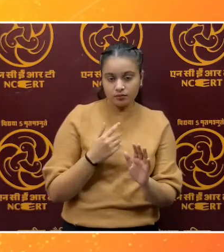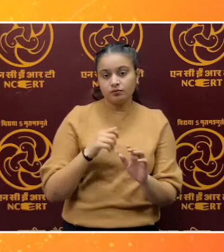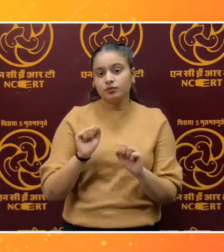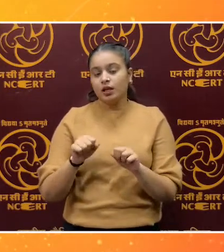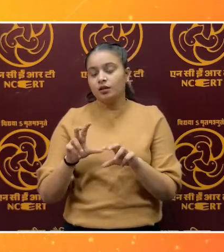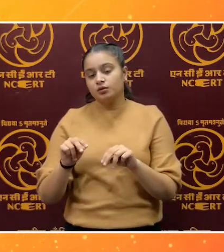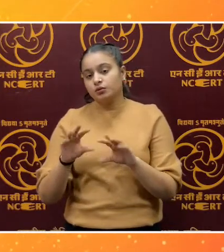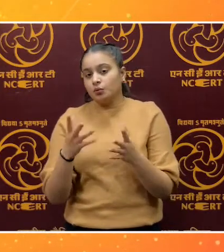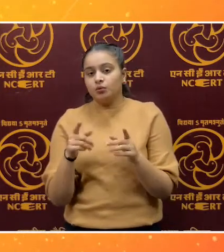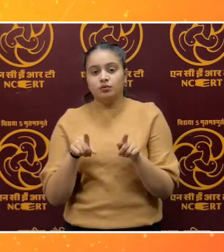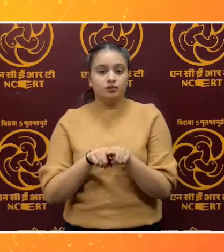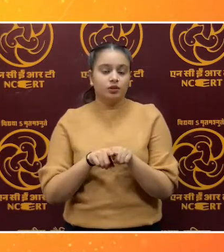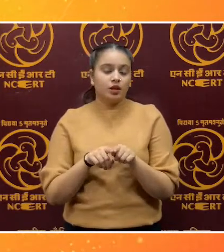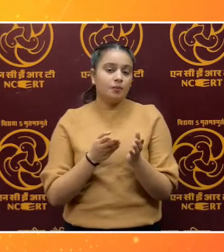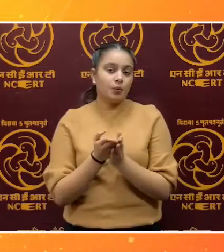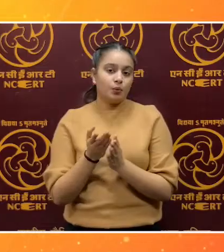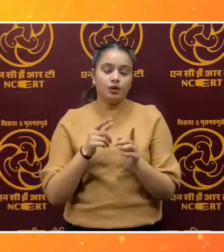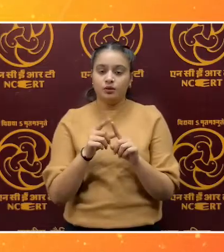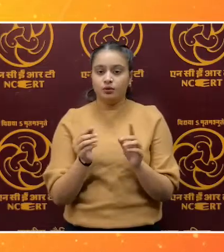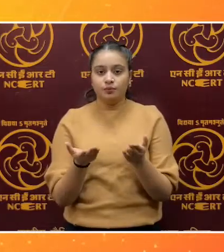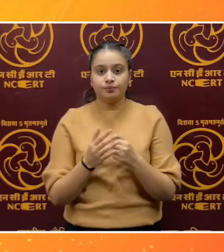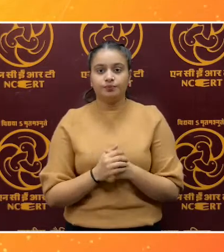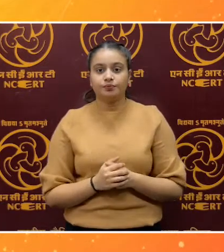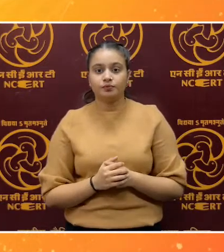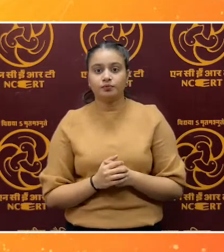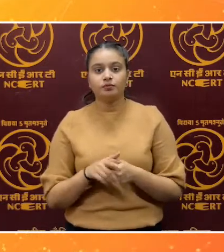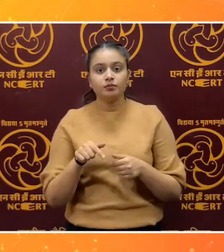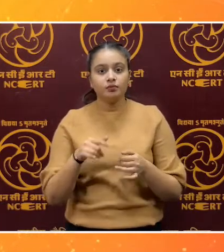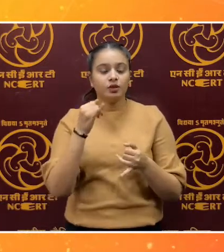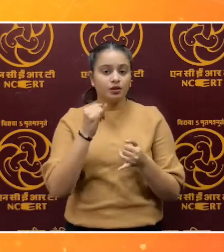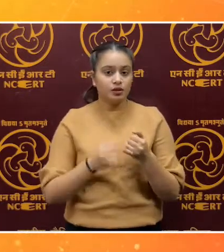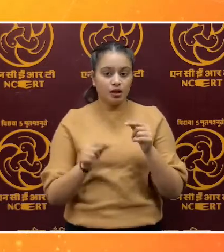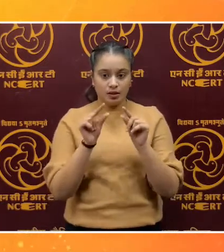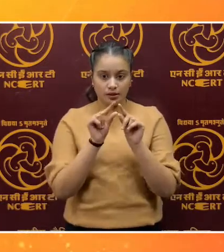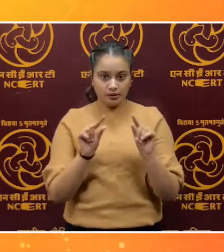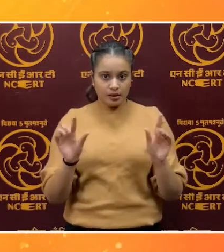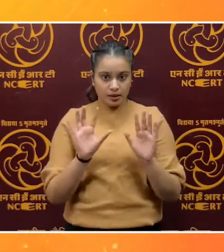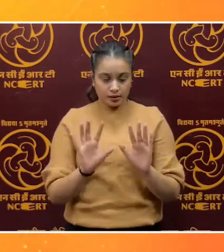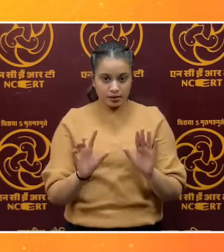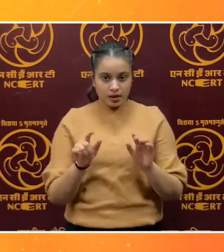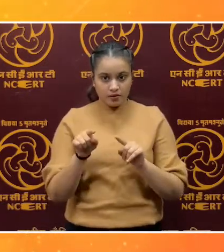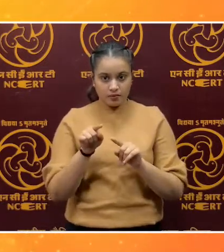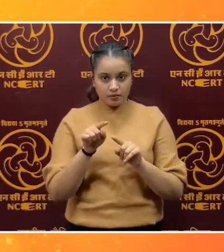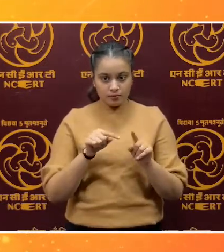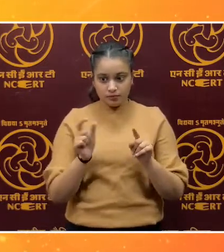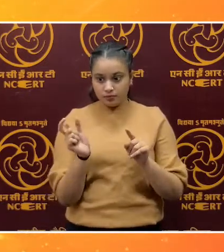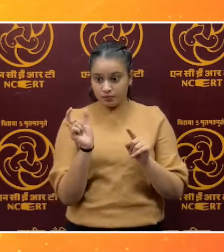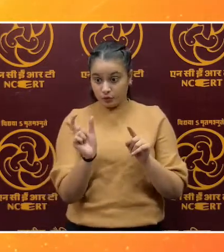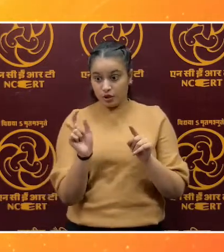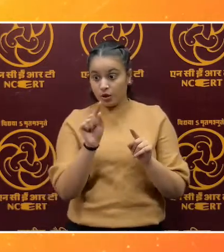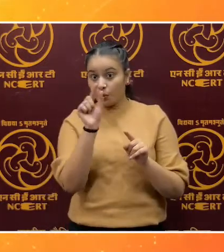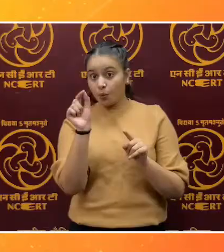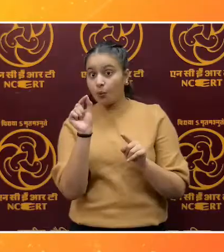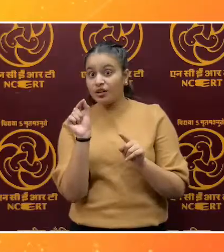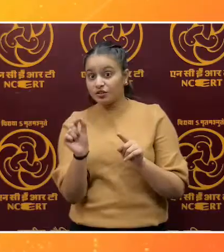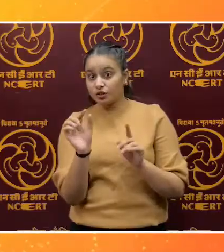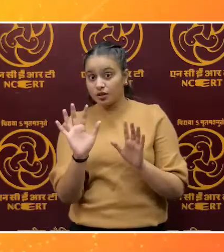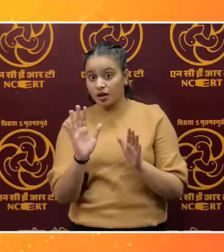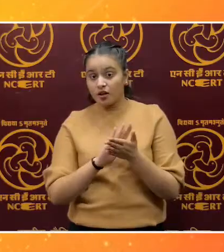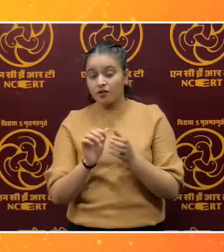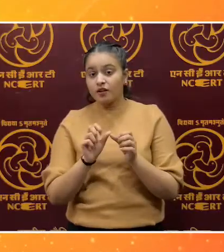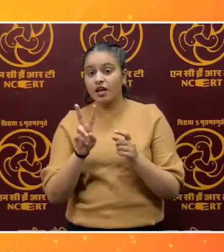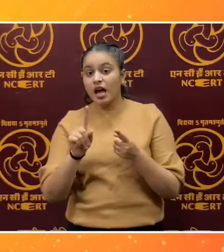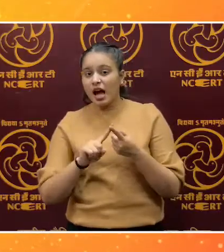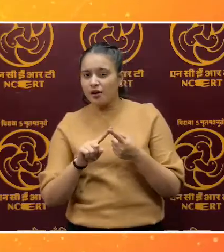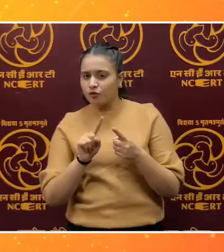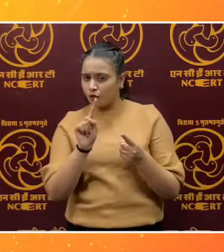right? So these are the things like you can use. So here in the last sentence where we are putting a question, have came